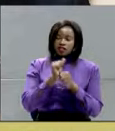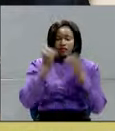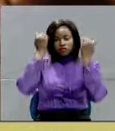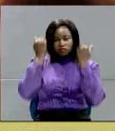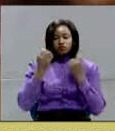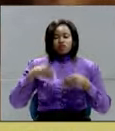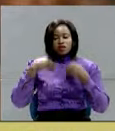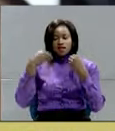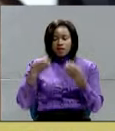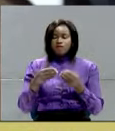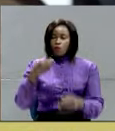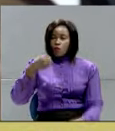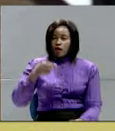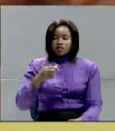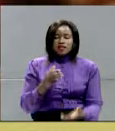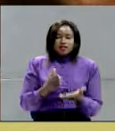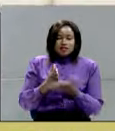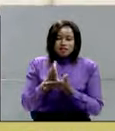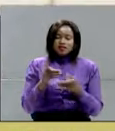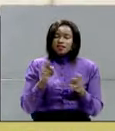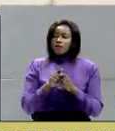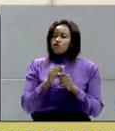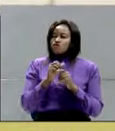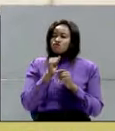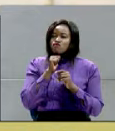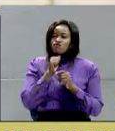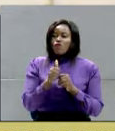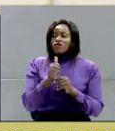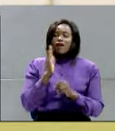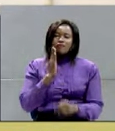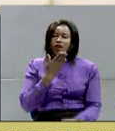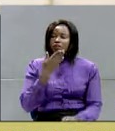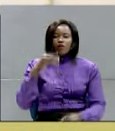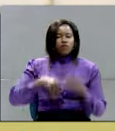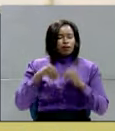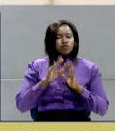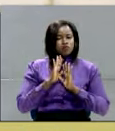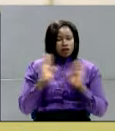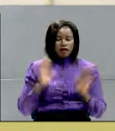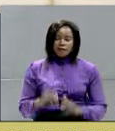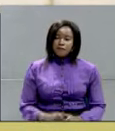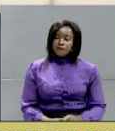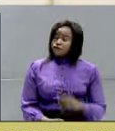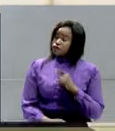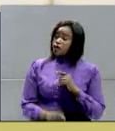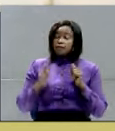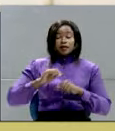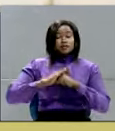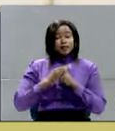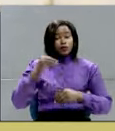and ensure zero tolerance to corruption. We must make corruption very unattractive, and